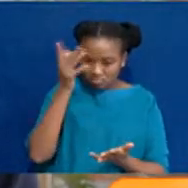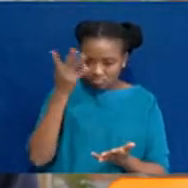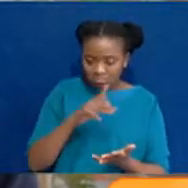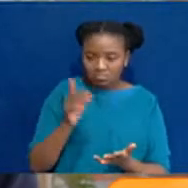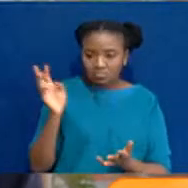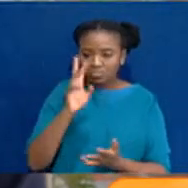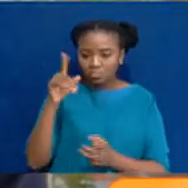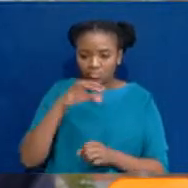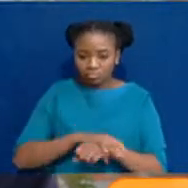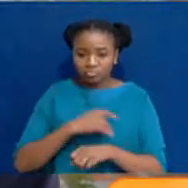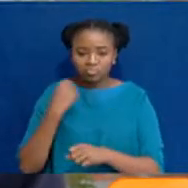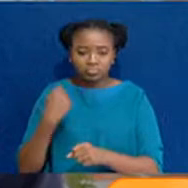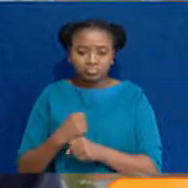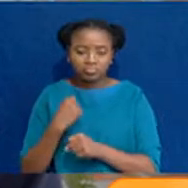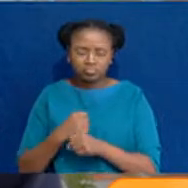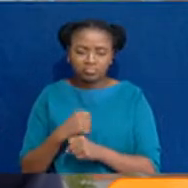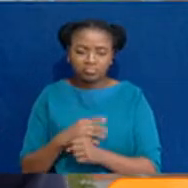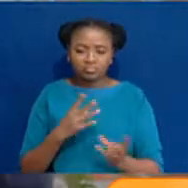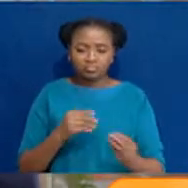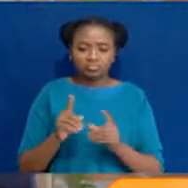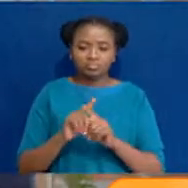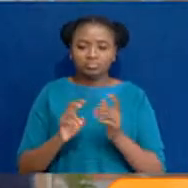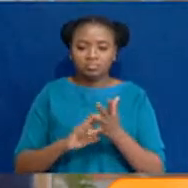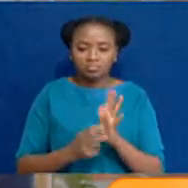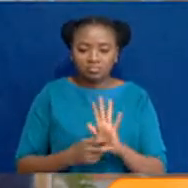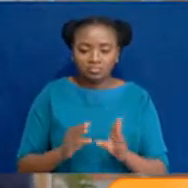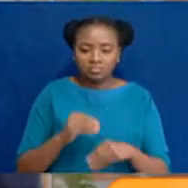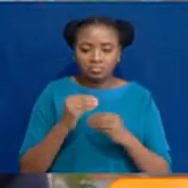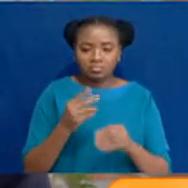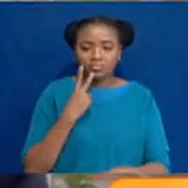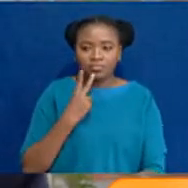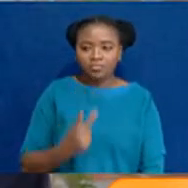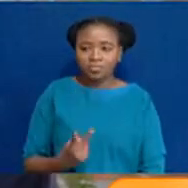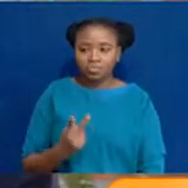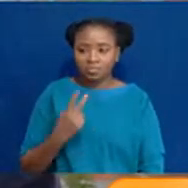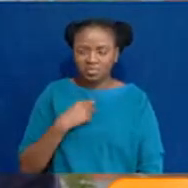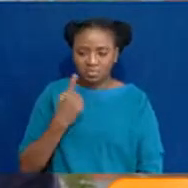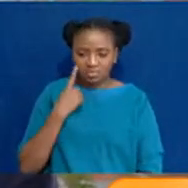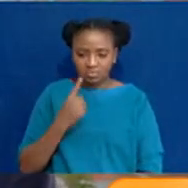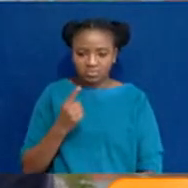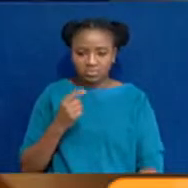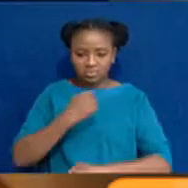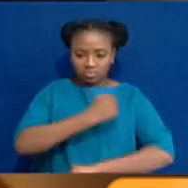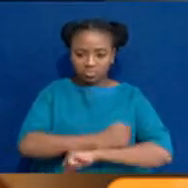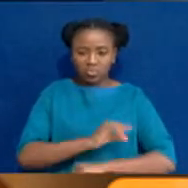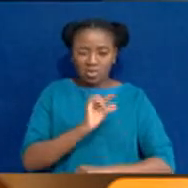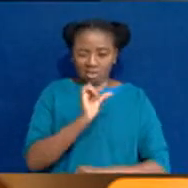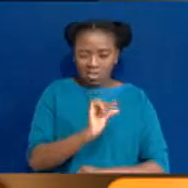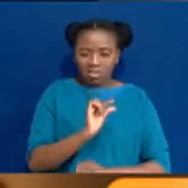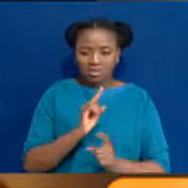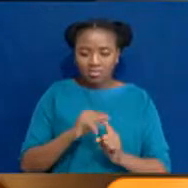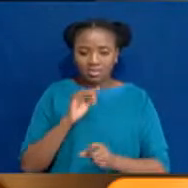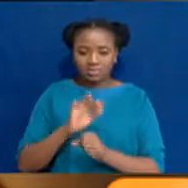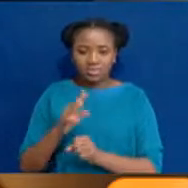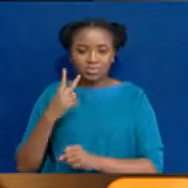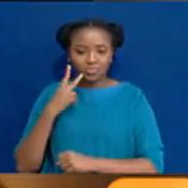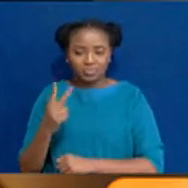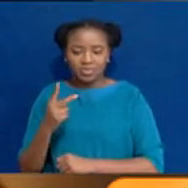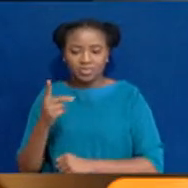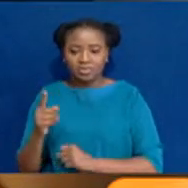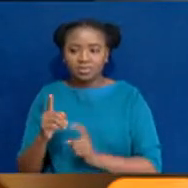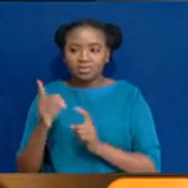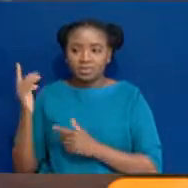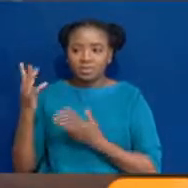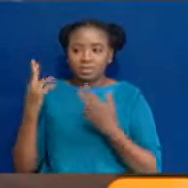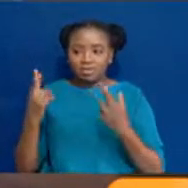of contracts offered, I think we've done about 200 so far, and you can see the limited number of schools we have. Jesse hopes that more ventures will take up